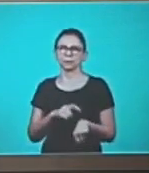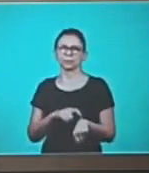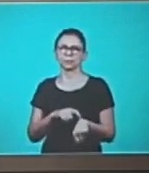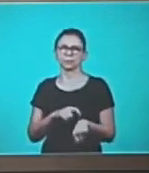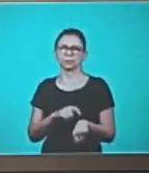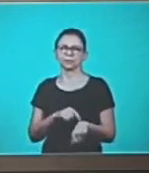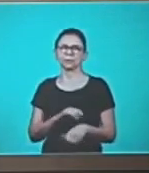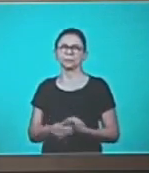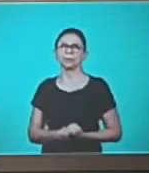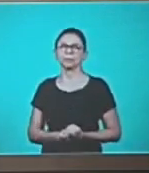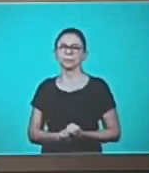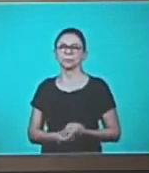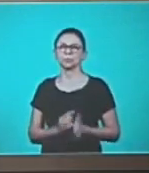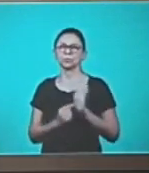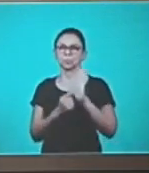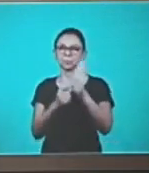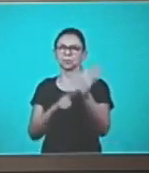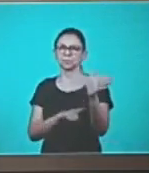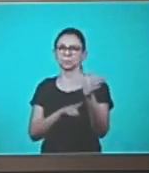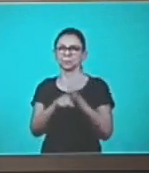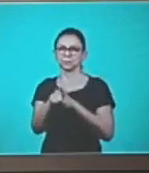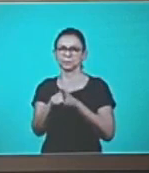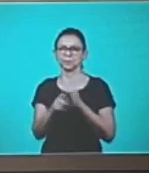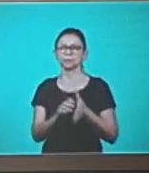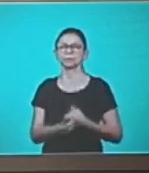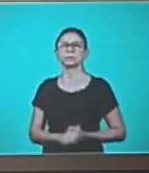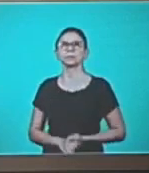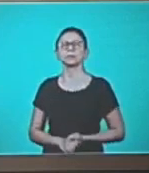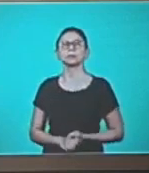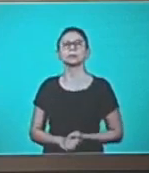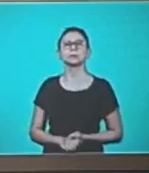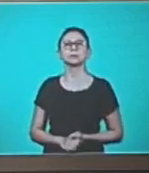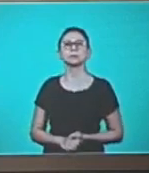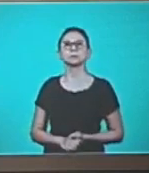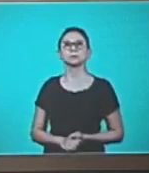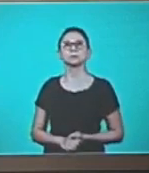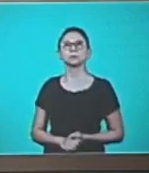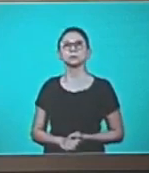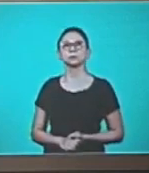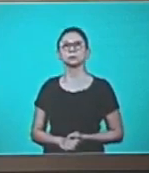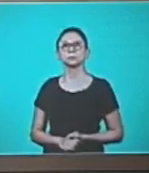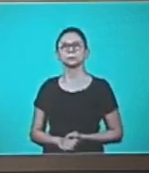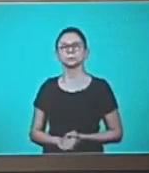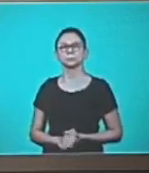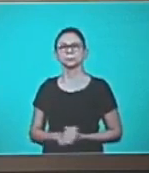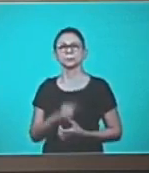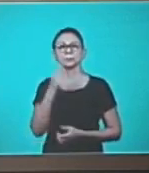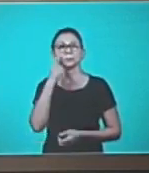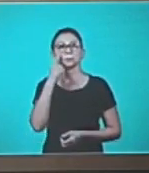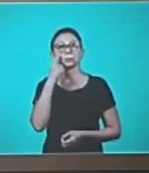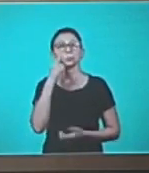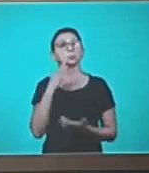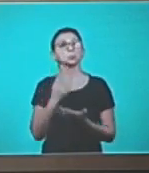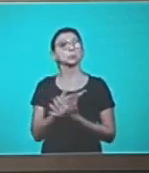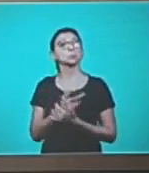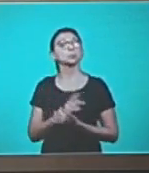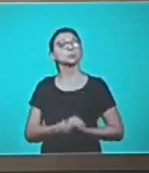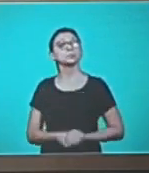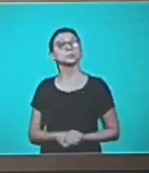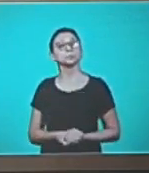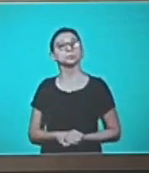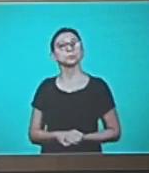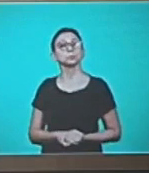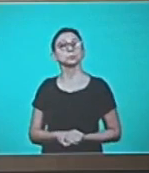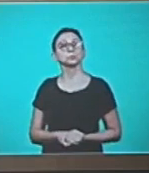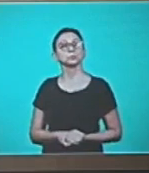about the time, but the questions are going to come out very quick. I know that the brethren want this. But a few have written to me,